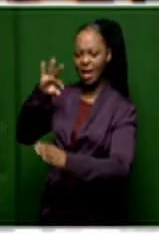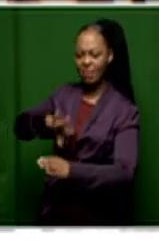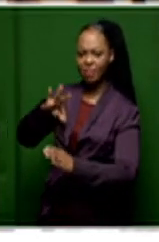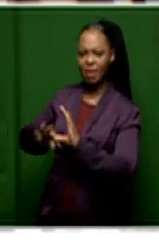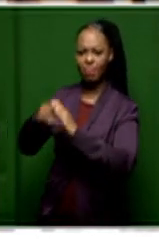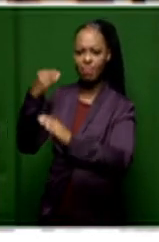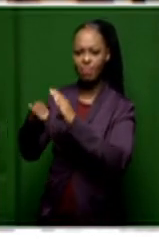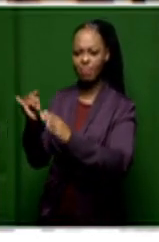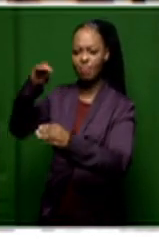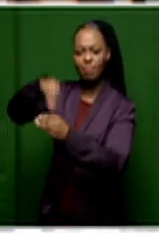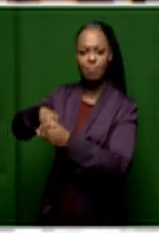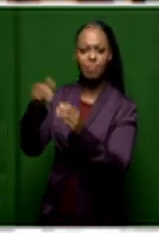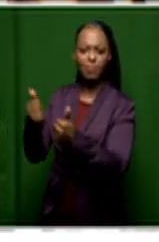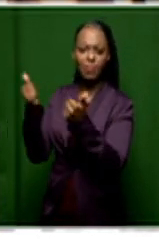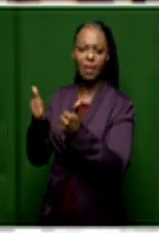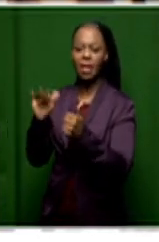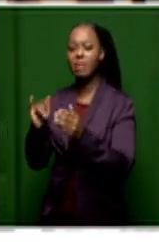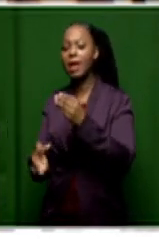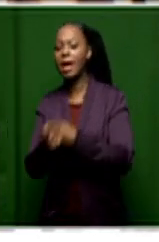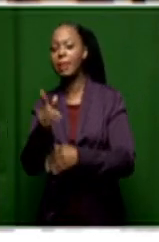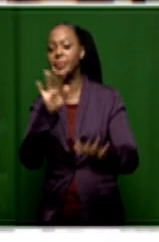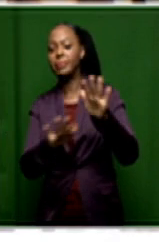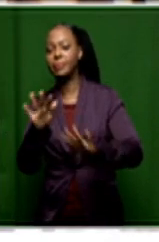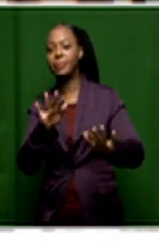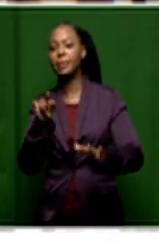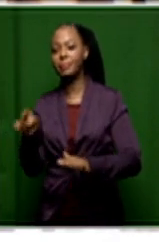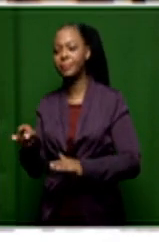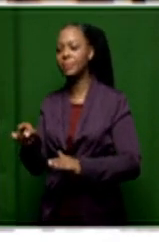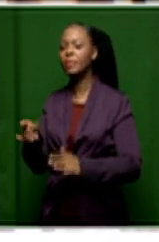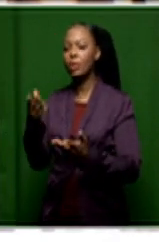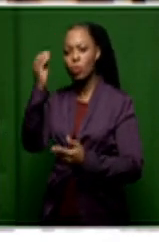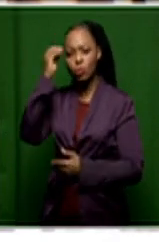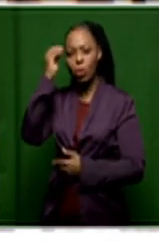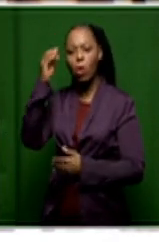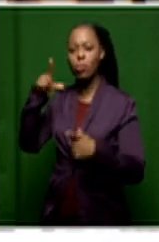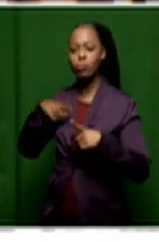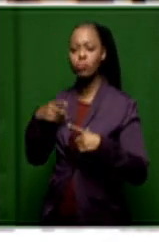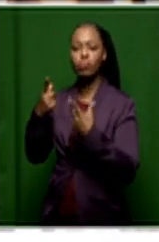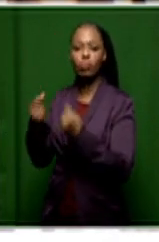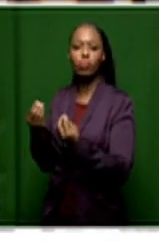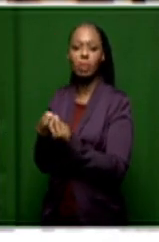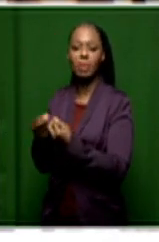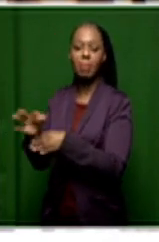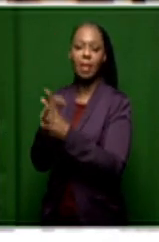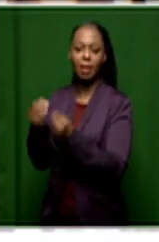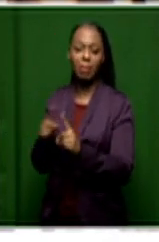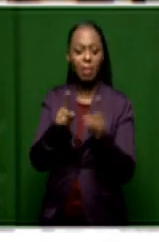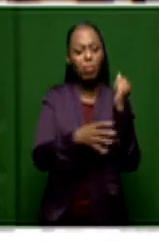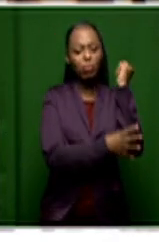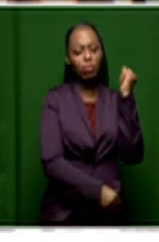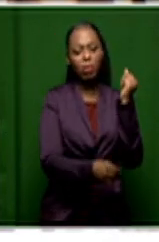an appropriate manner to protect themselves against inflation. The poor can't do that, and so they suffer, and inequality just